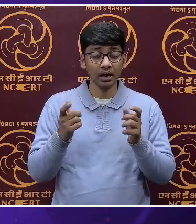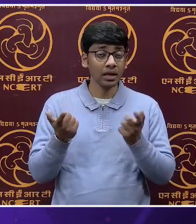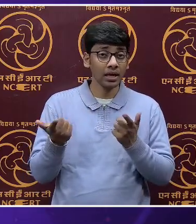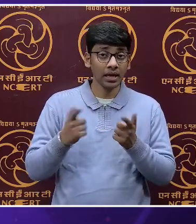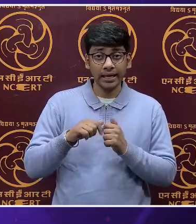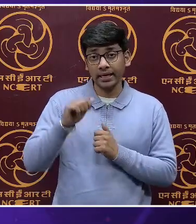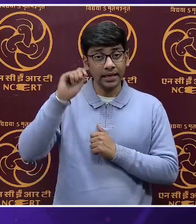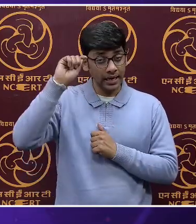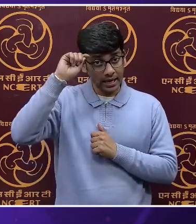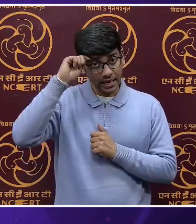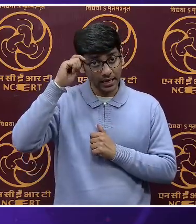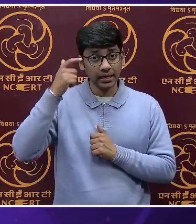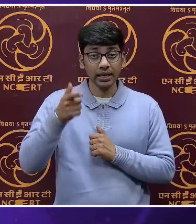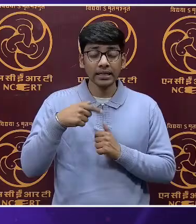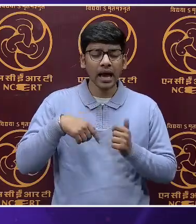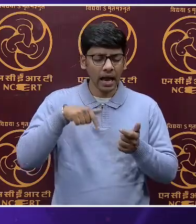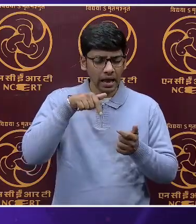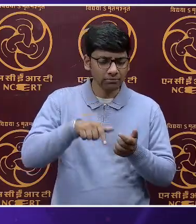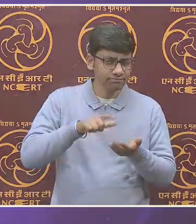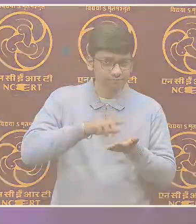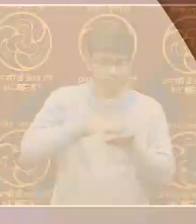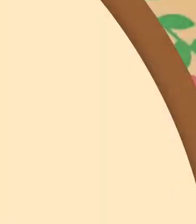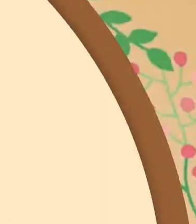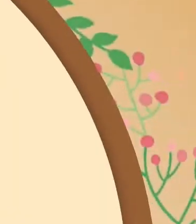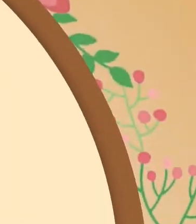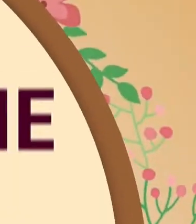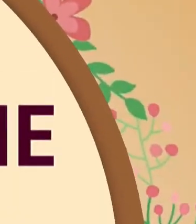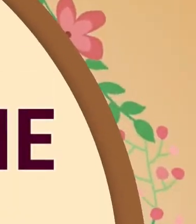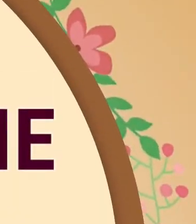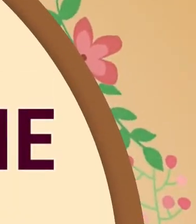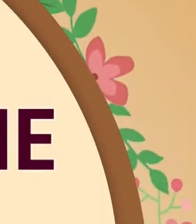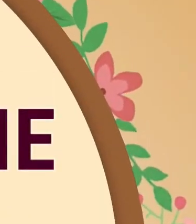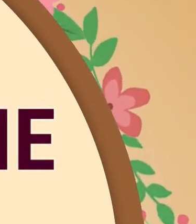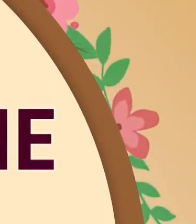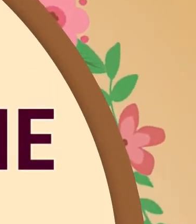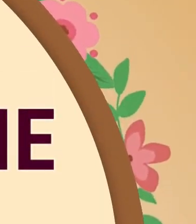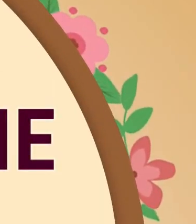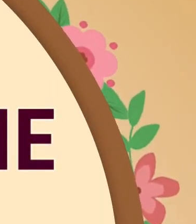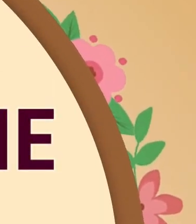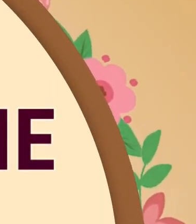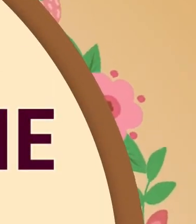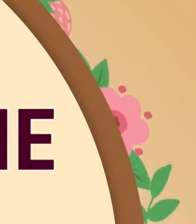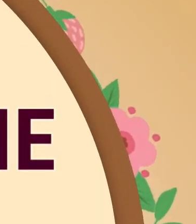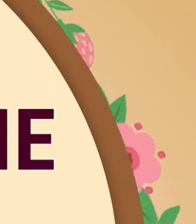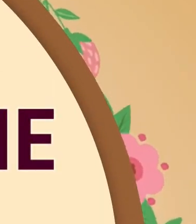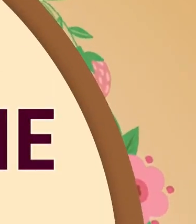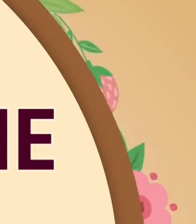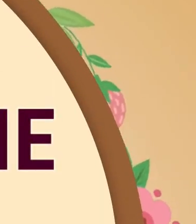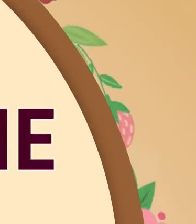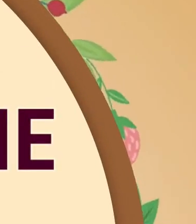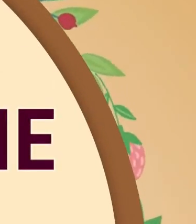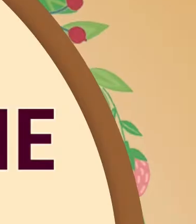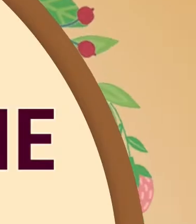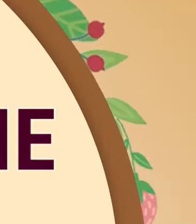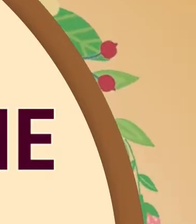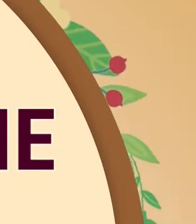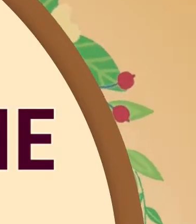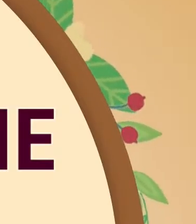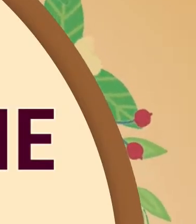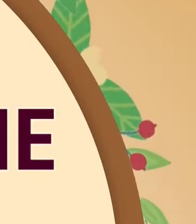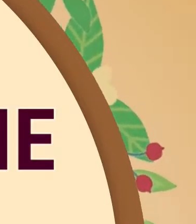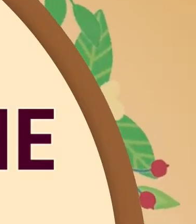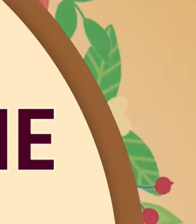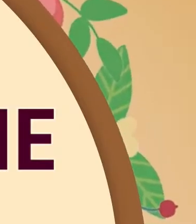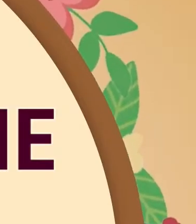is English. We are going to learn about one interesting chapter from your textbook titled Sound of Music, Evelyn,